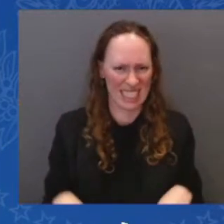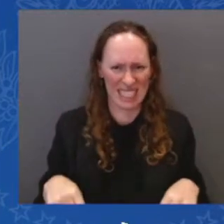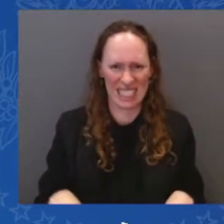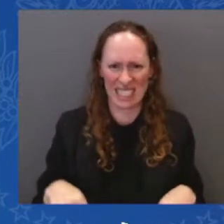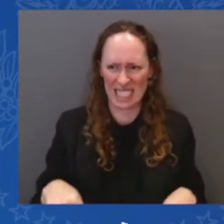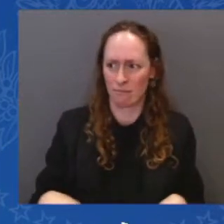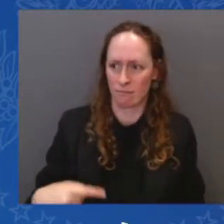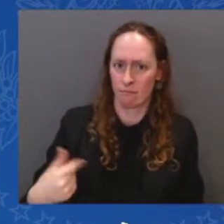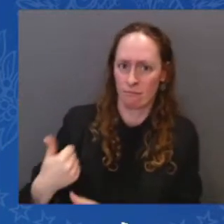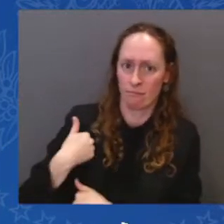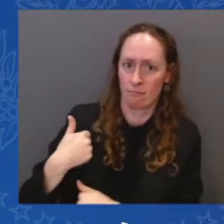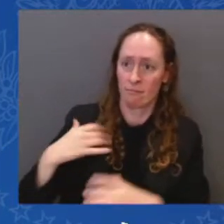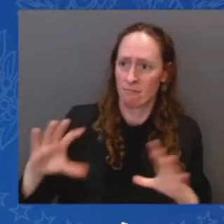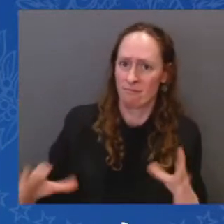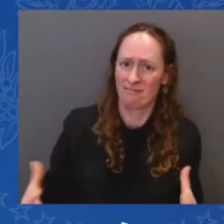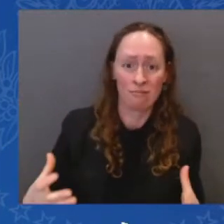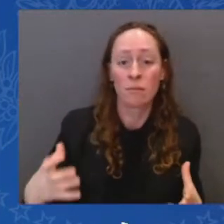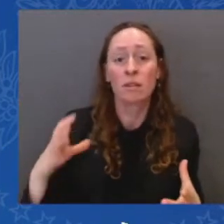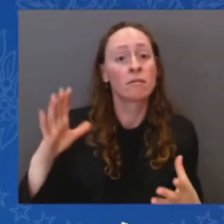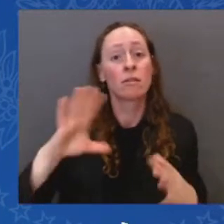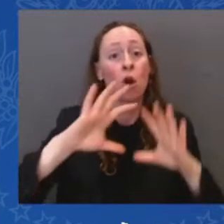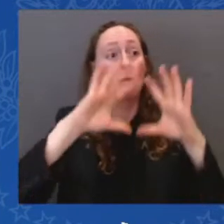world.